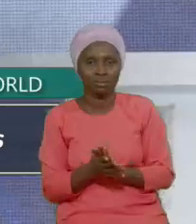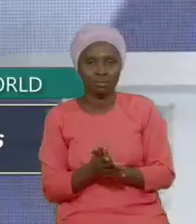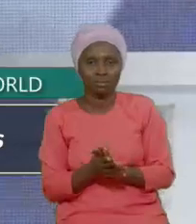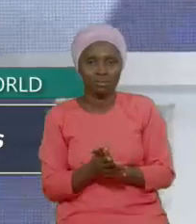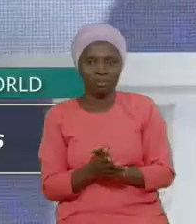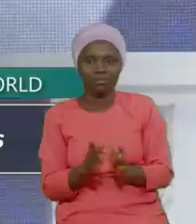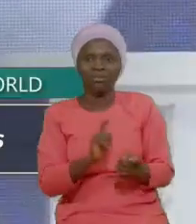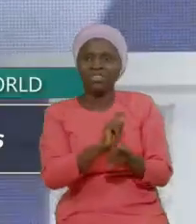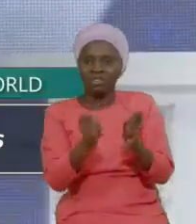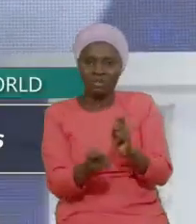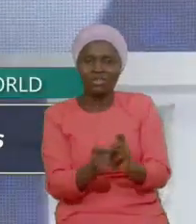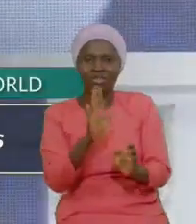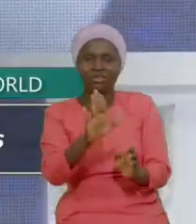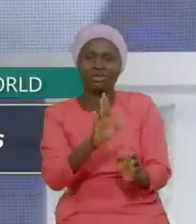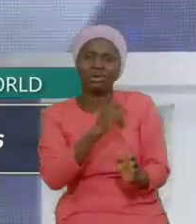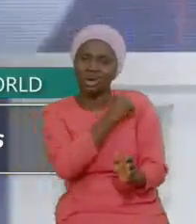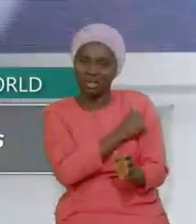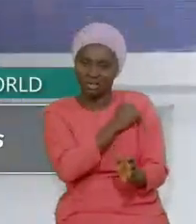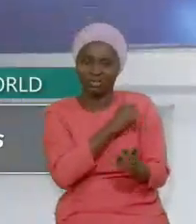Change your attitude to poverty.